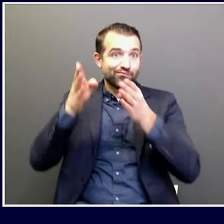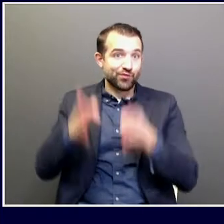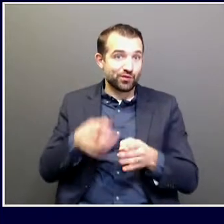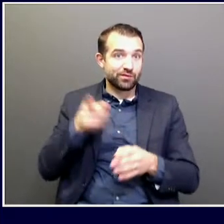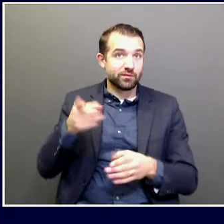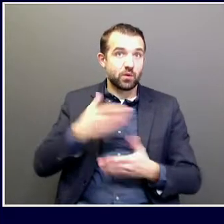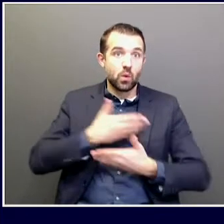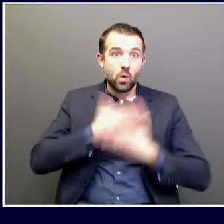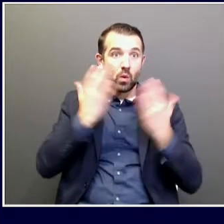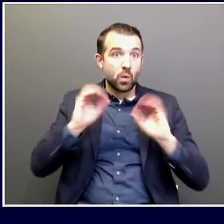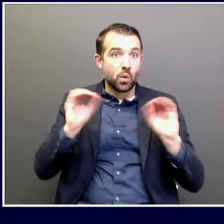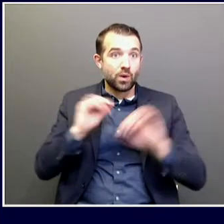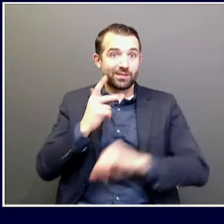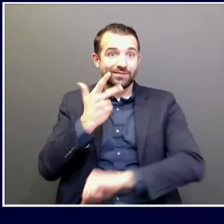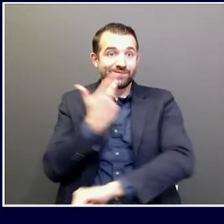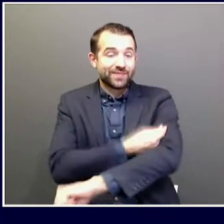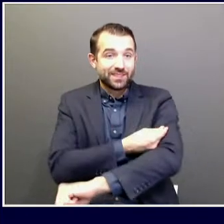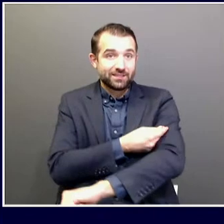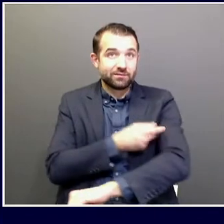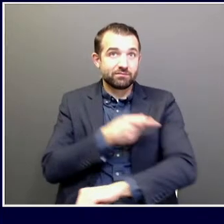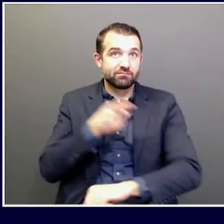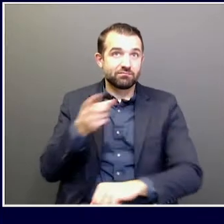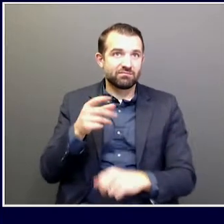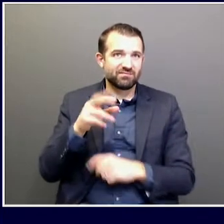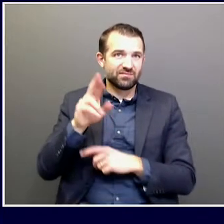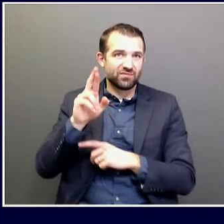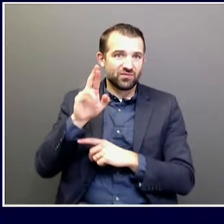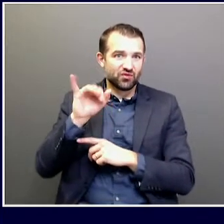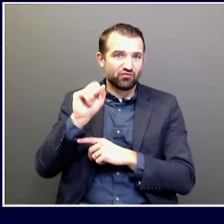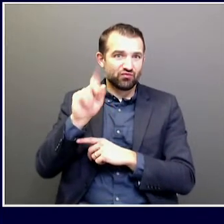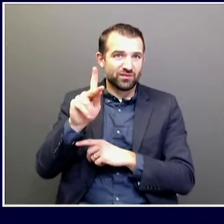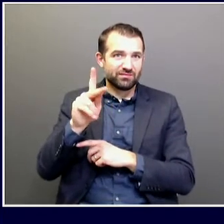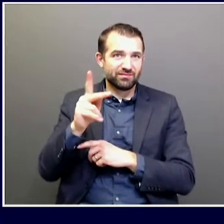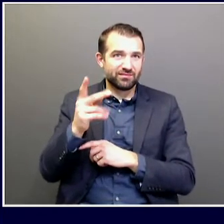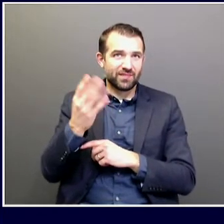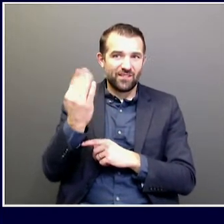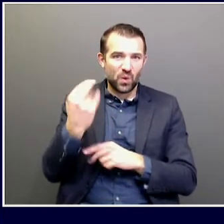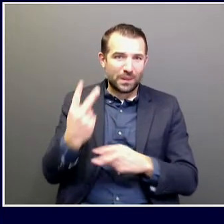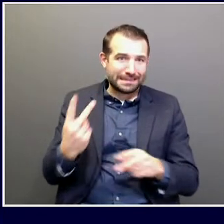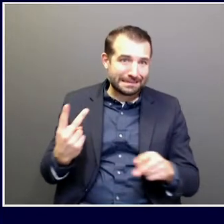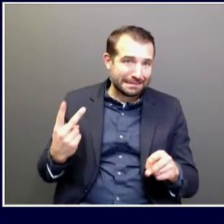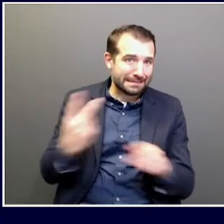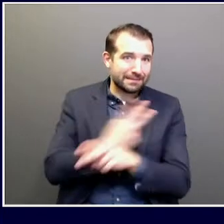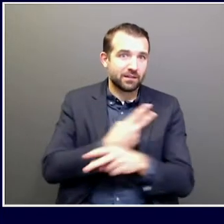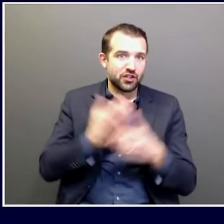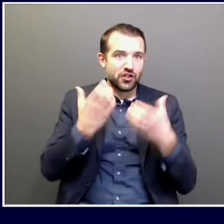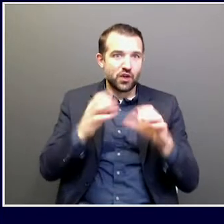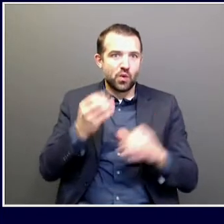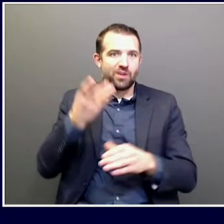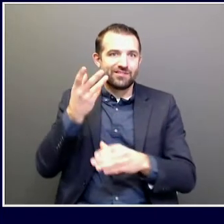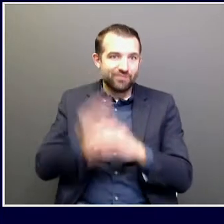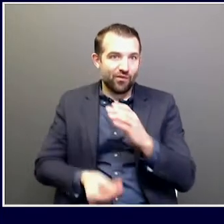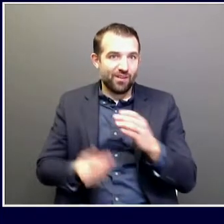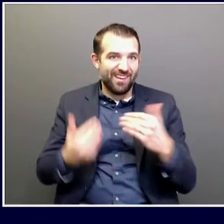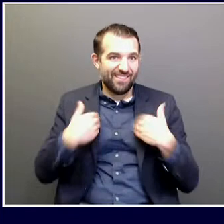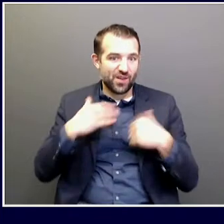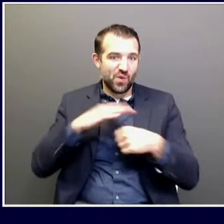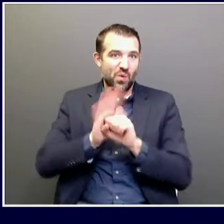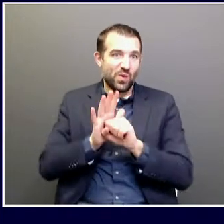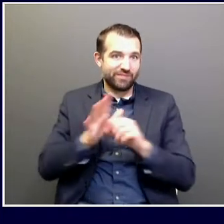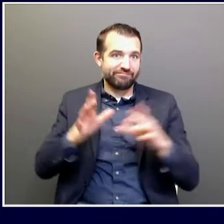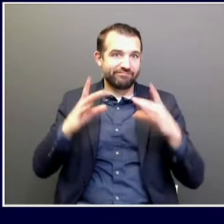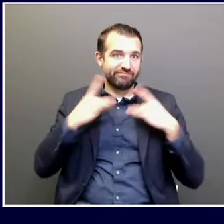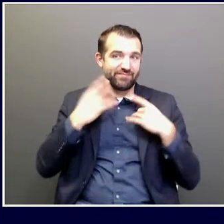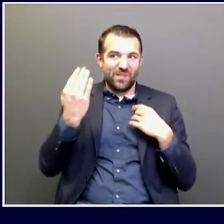is at something like 14 times greater risk of dying with COVID-19 than those who are vaccinated.